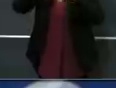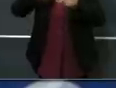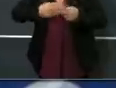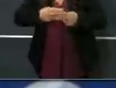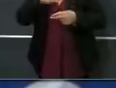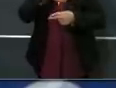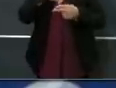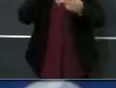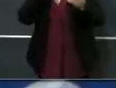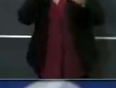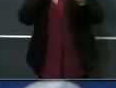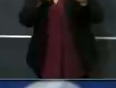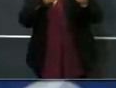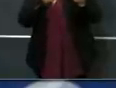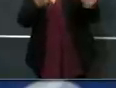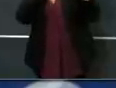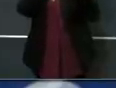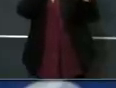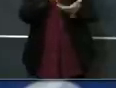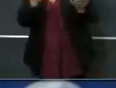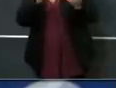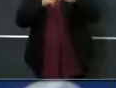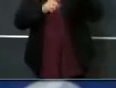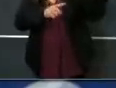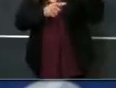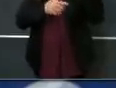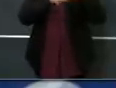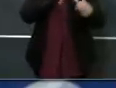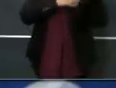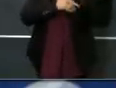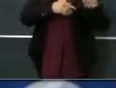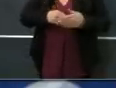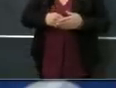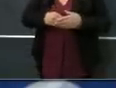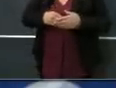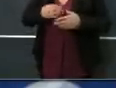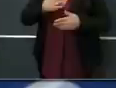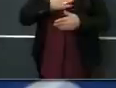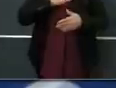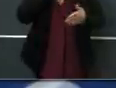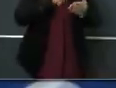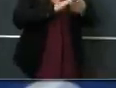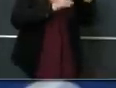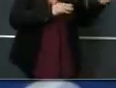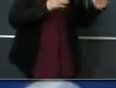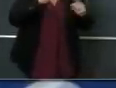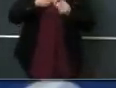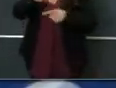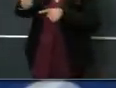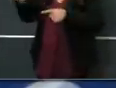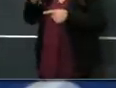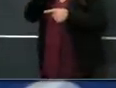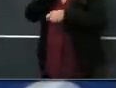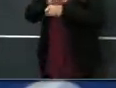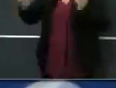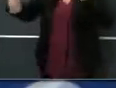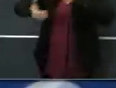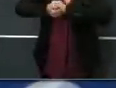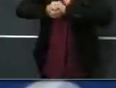those have gone. As it relates to the broader procurement that my wife and others have advanced today, it's